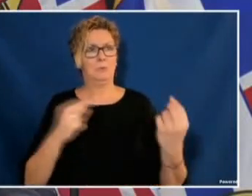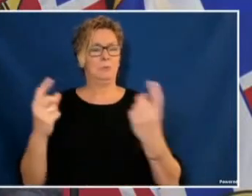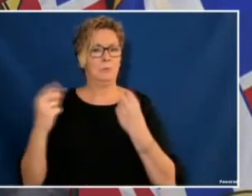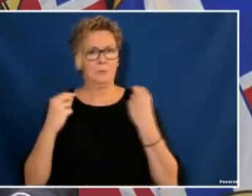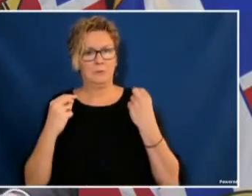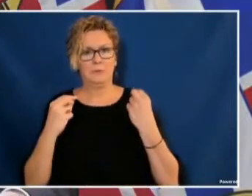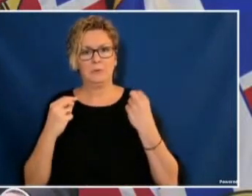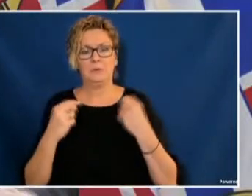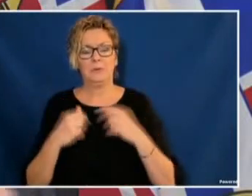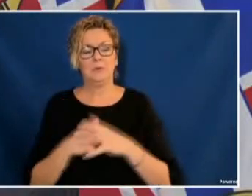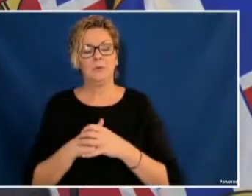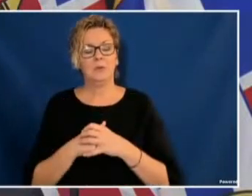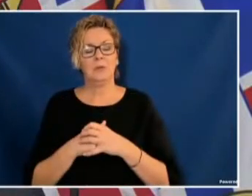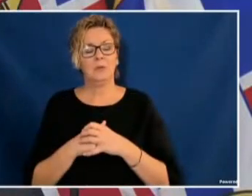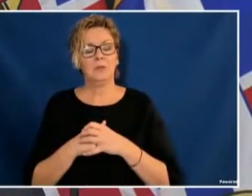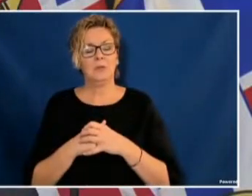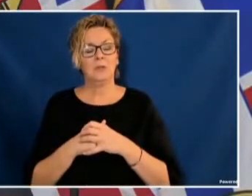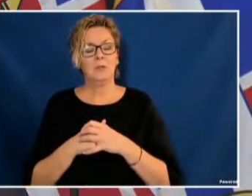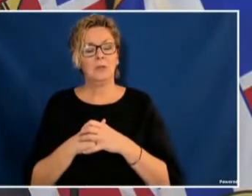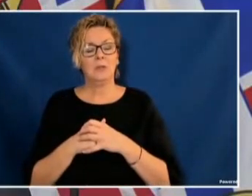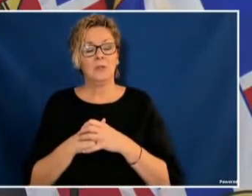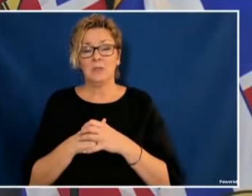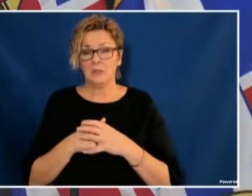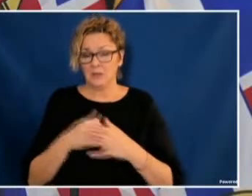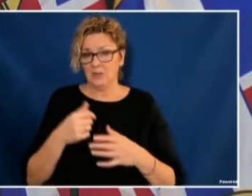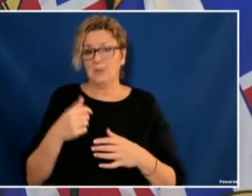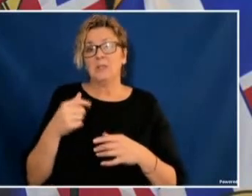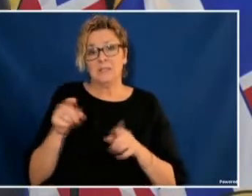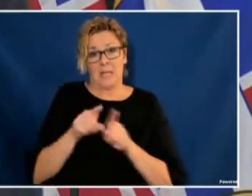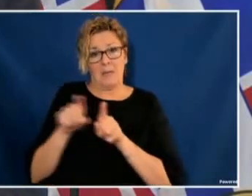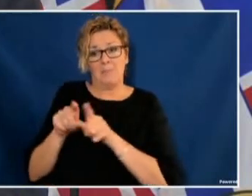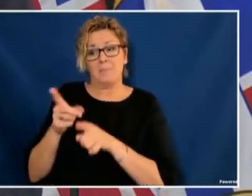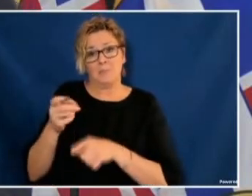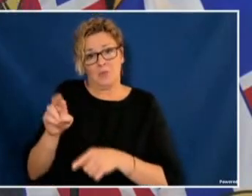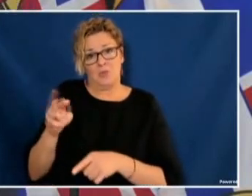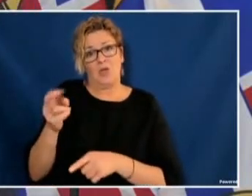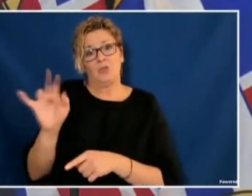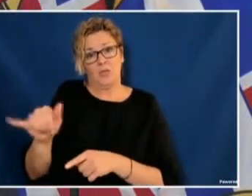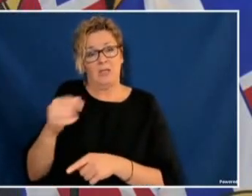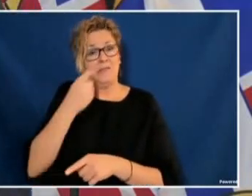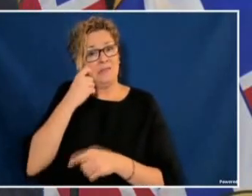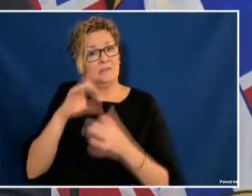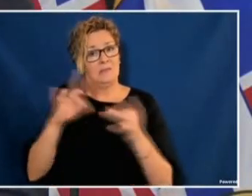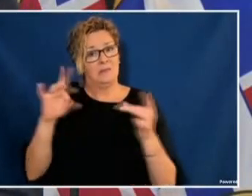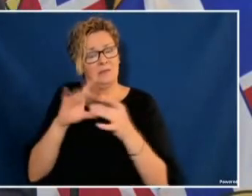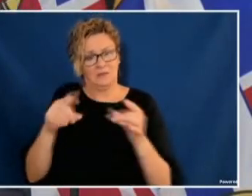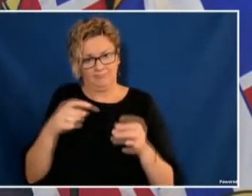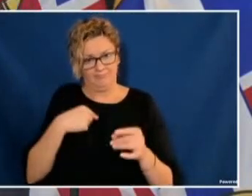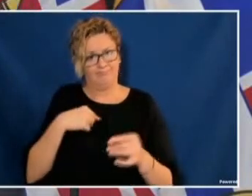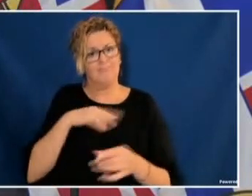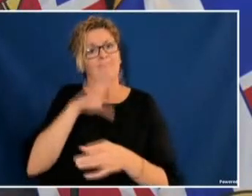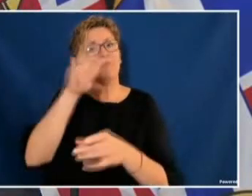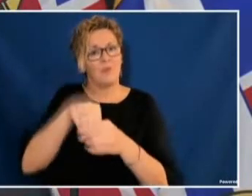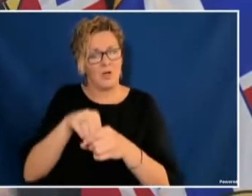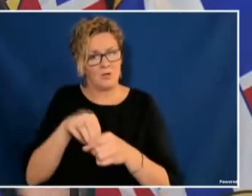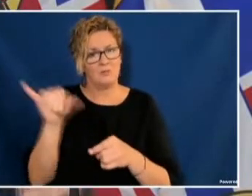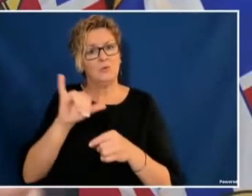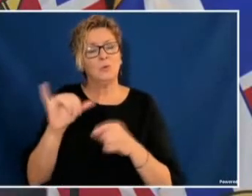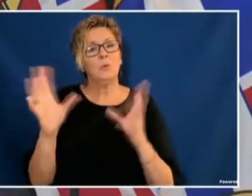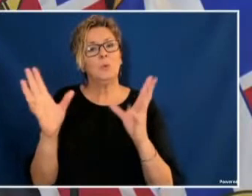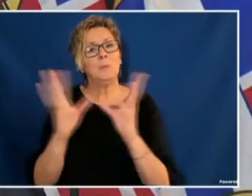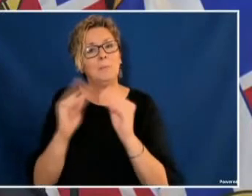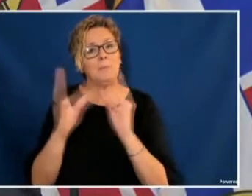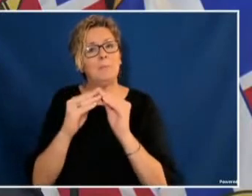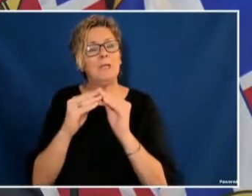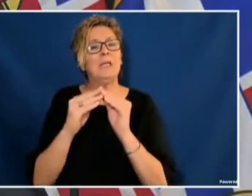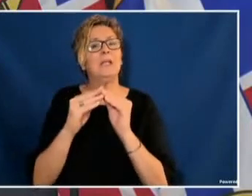million. As of November 26, 2,041,540 doses of flu vaccine have been sent